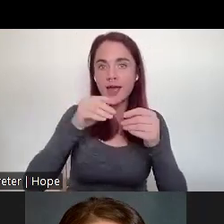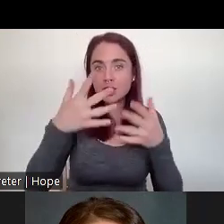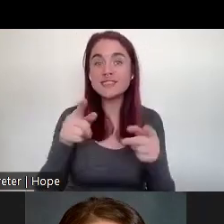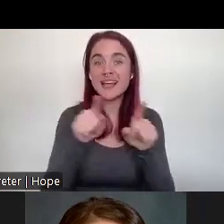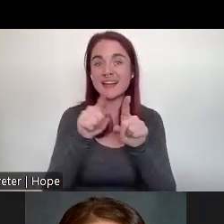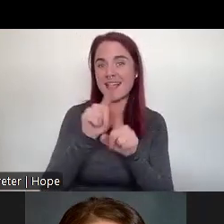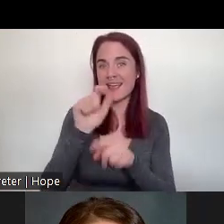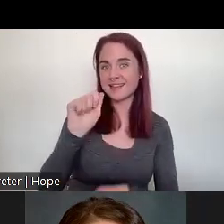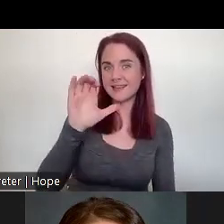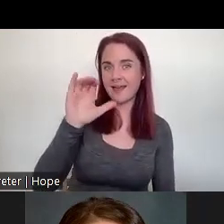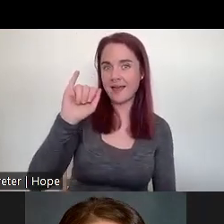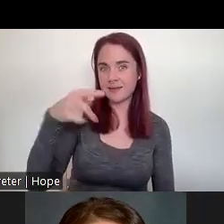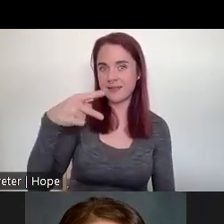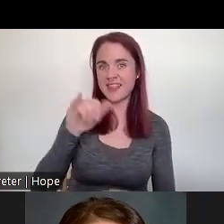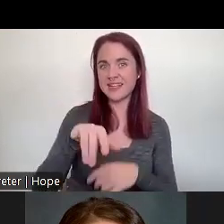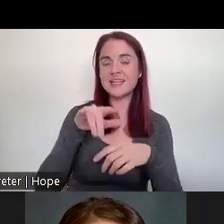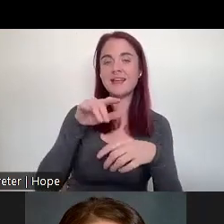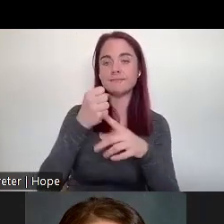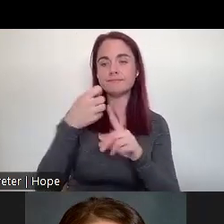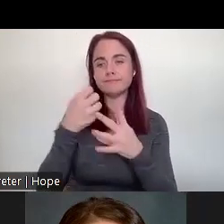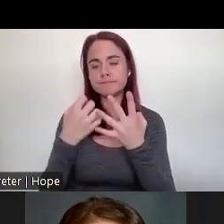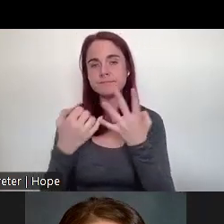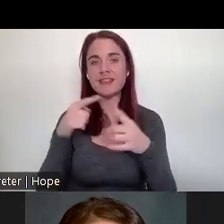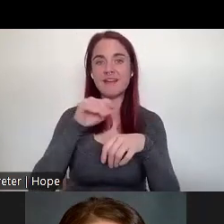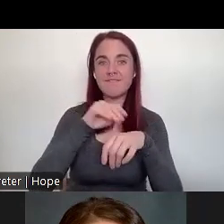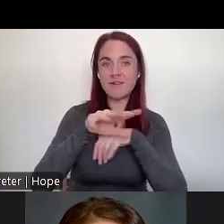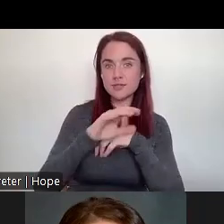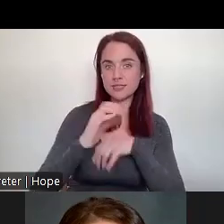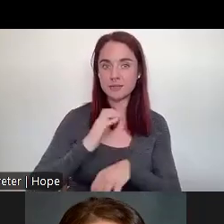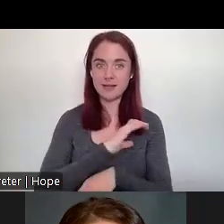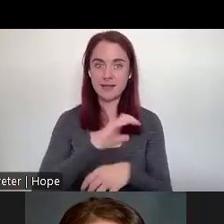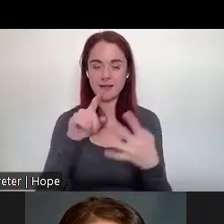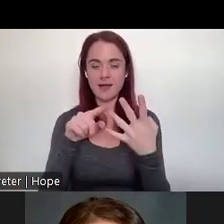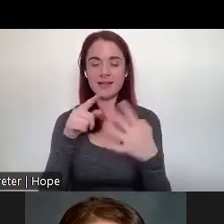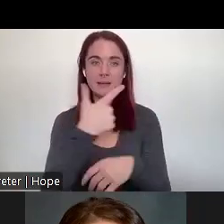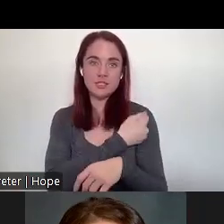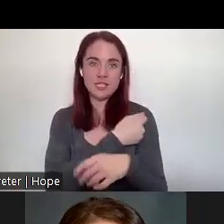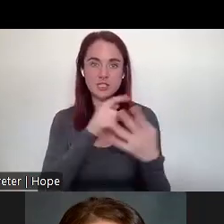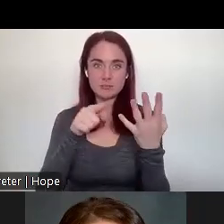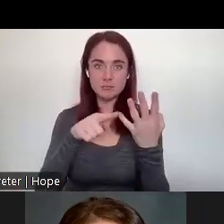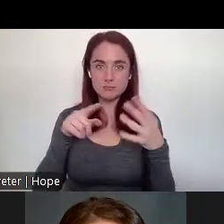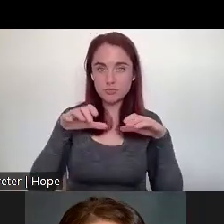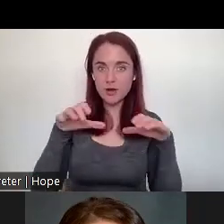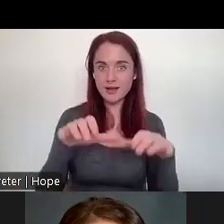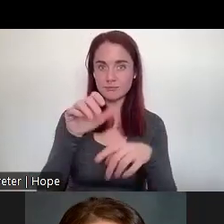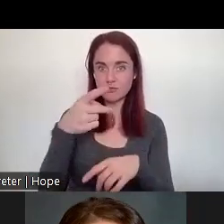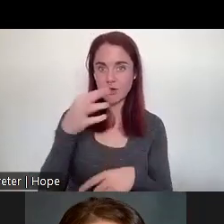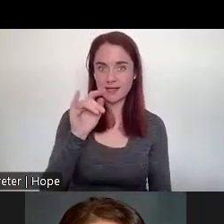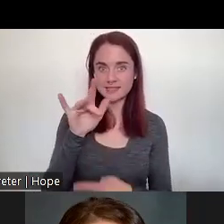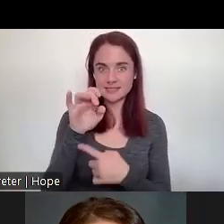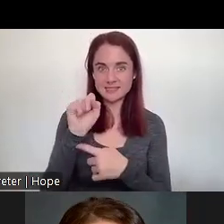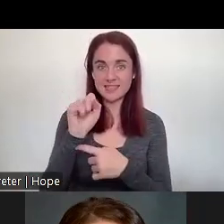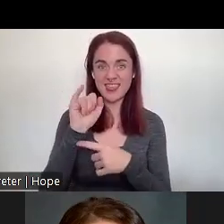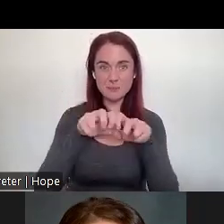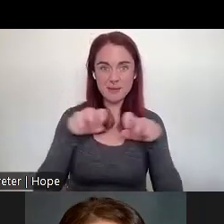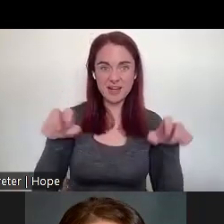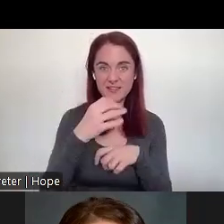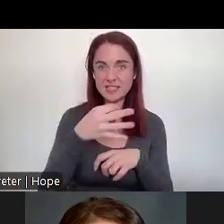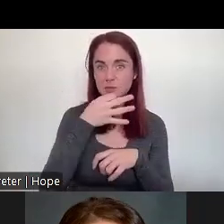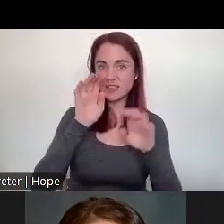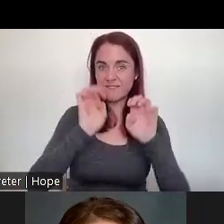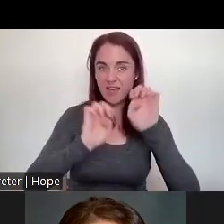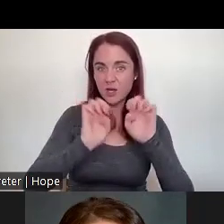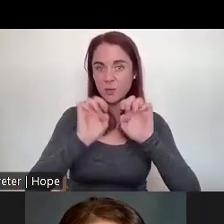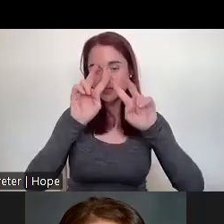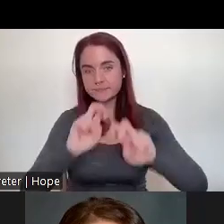ACIP, which is the Advisory Committee on Immunization Practices. And they are a panel of experts that evaluates and decides